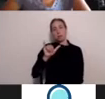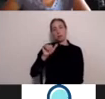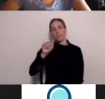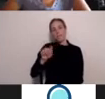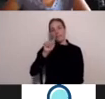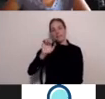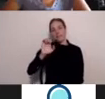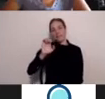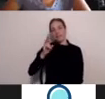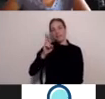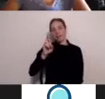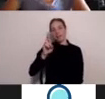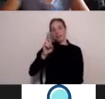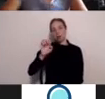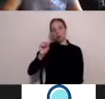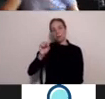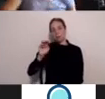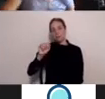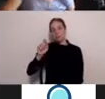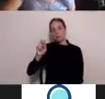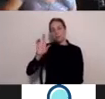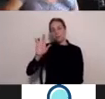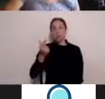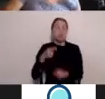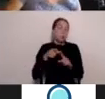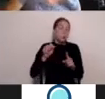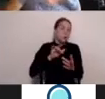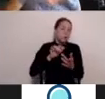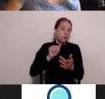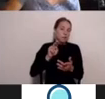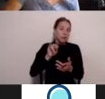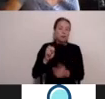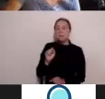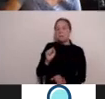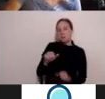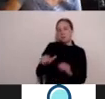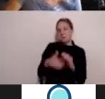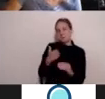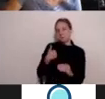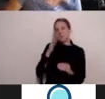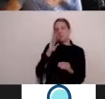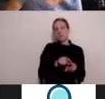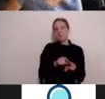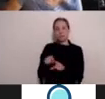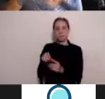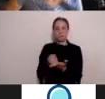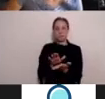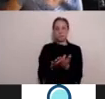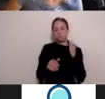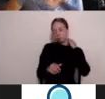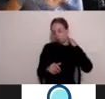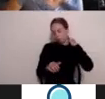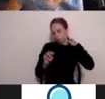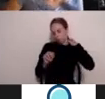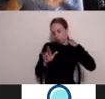or we can go through Annie. Yes, you can feel free to email me, but I will also put Mary's email in the chat